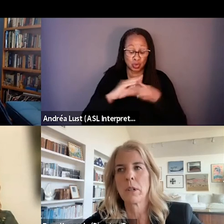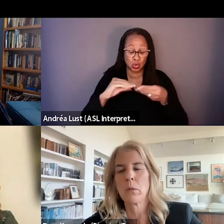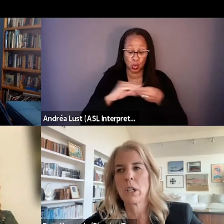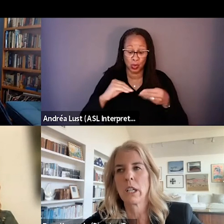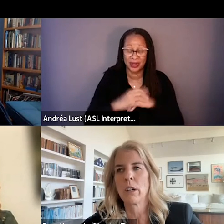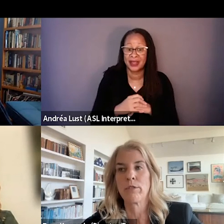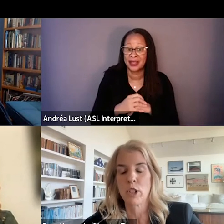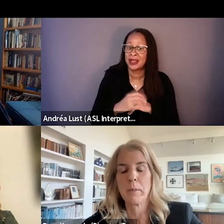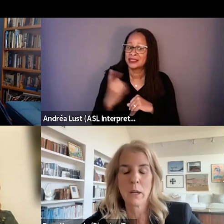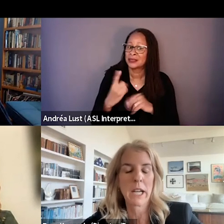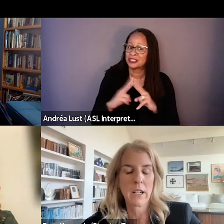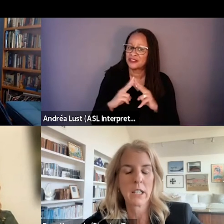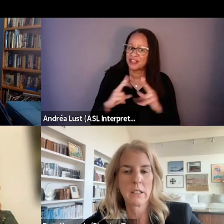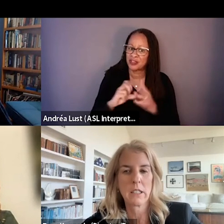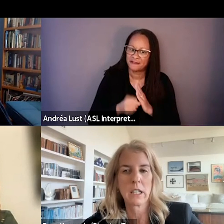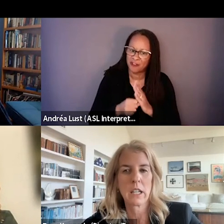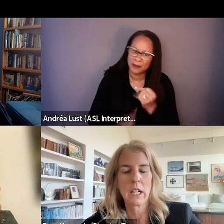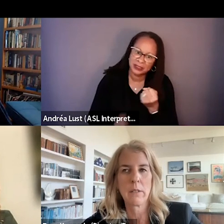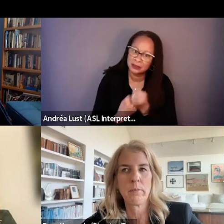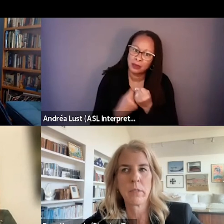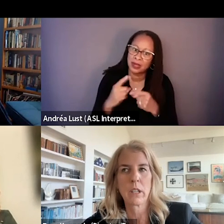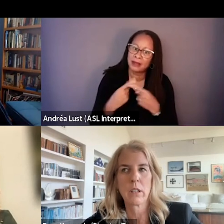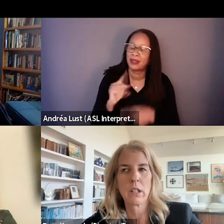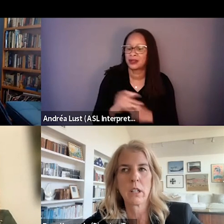there's something really affirming about it.